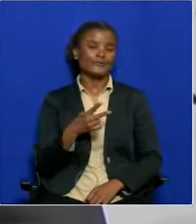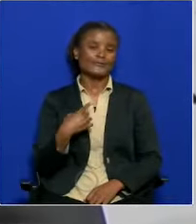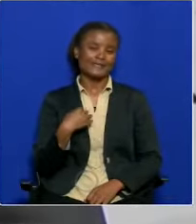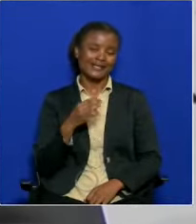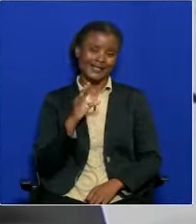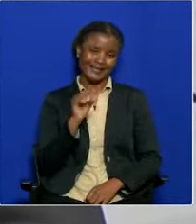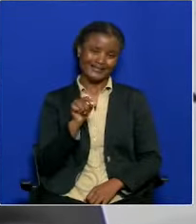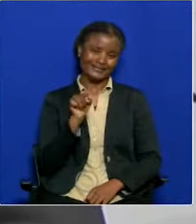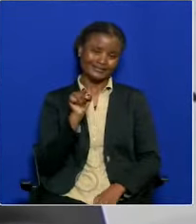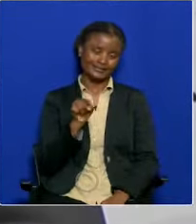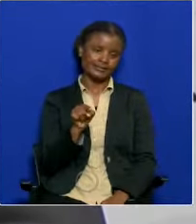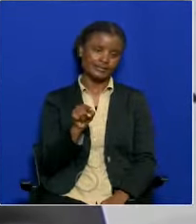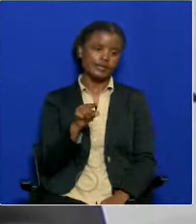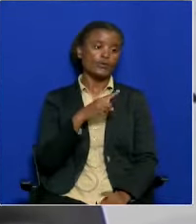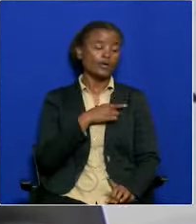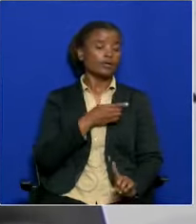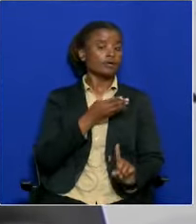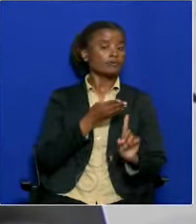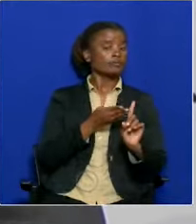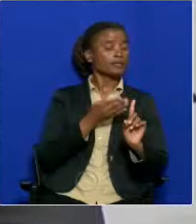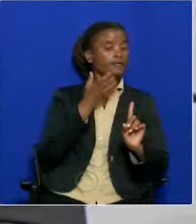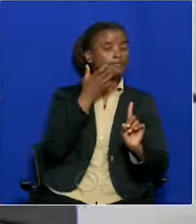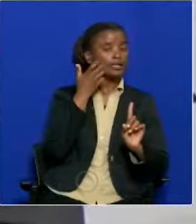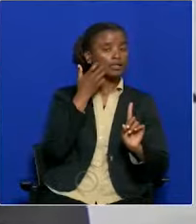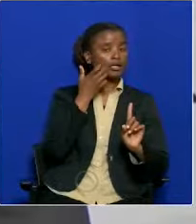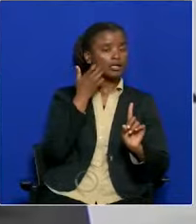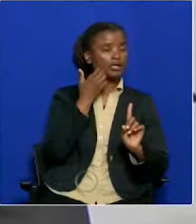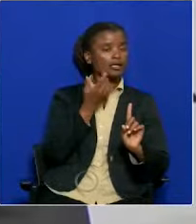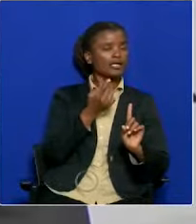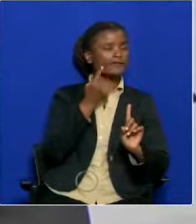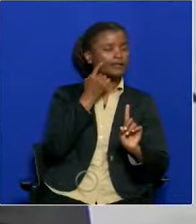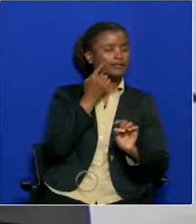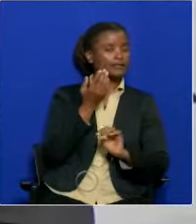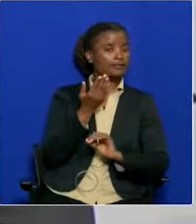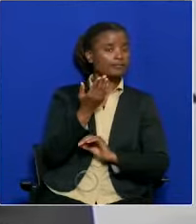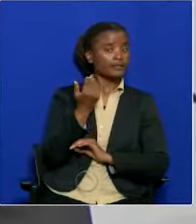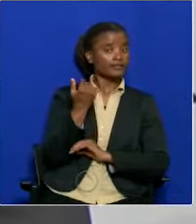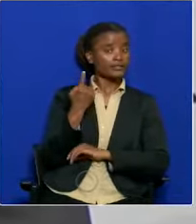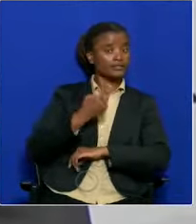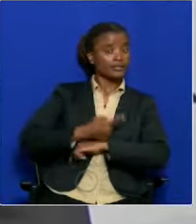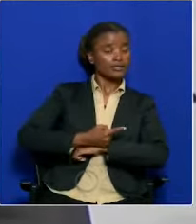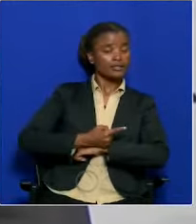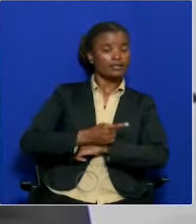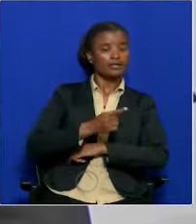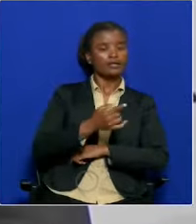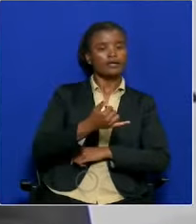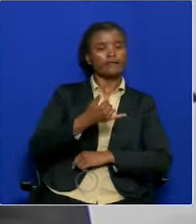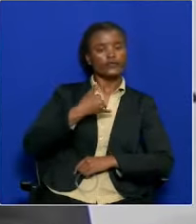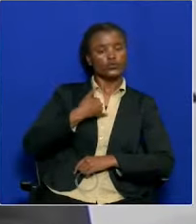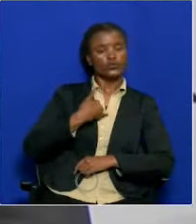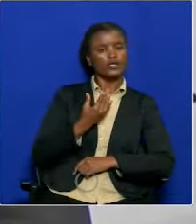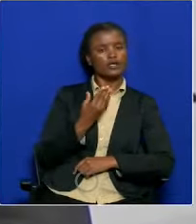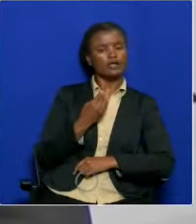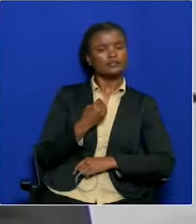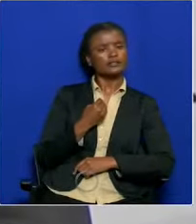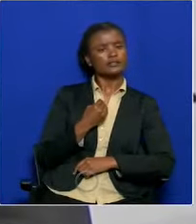Matlala, I think the previous day, phoned asking if I could